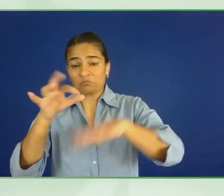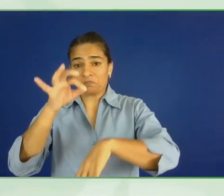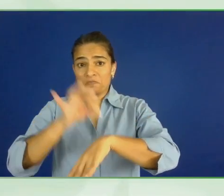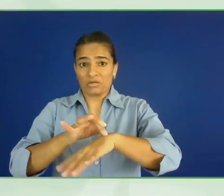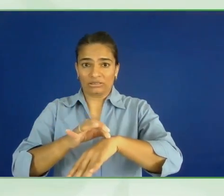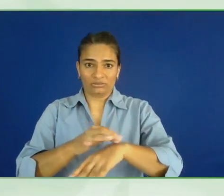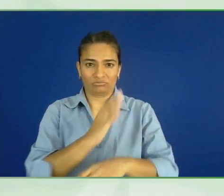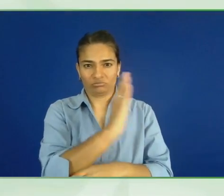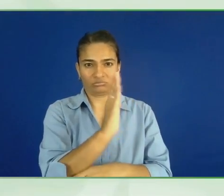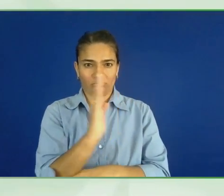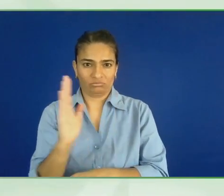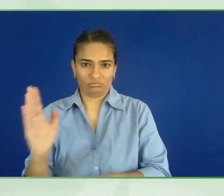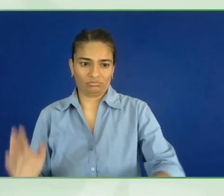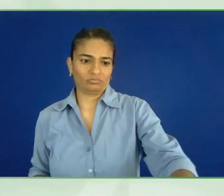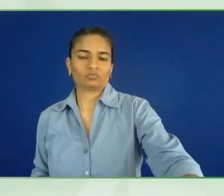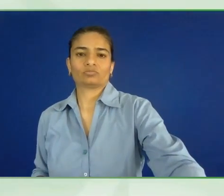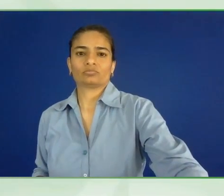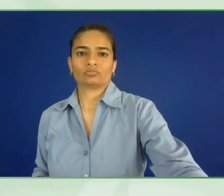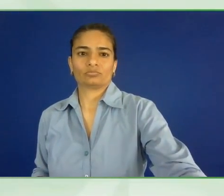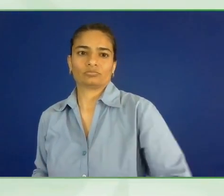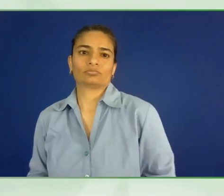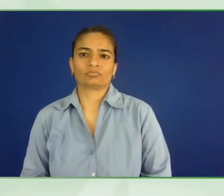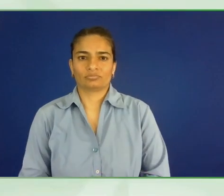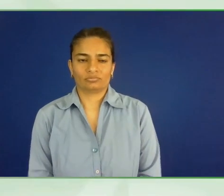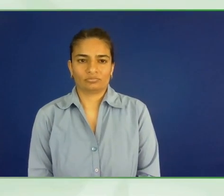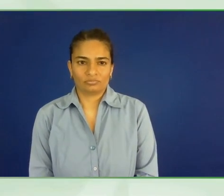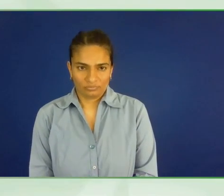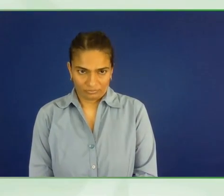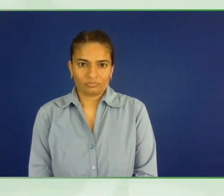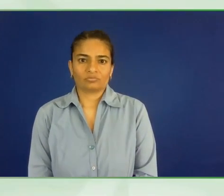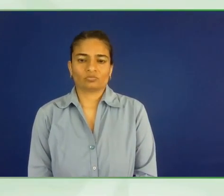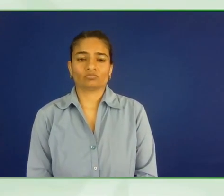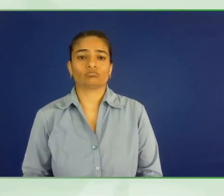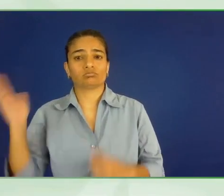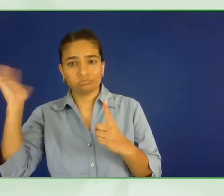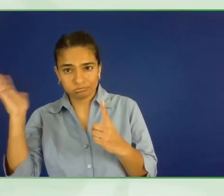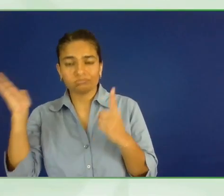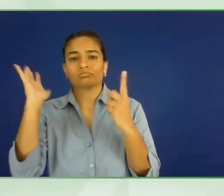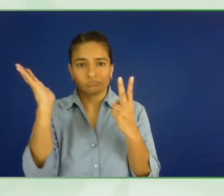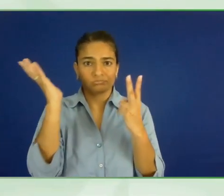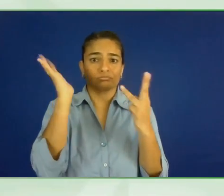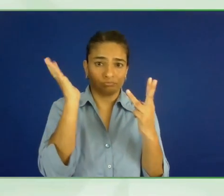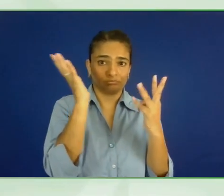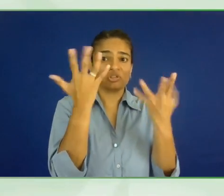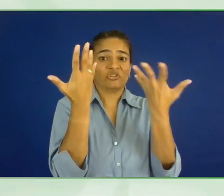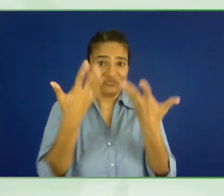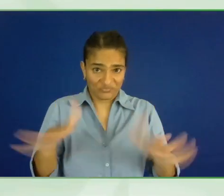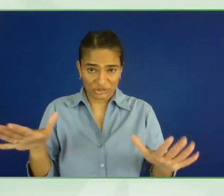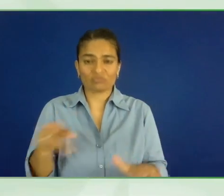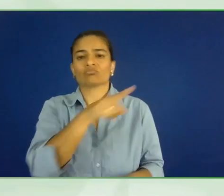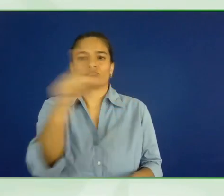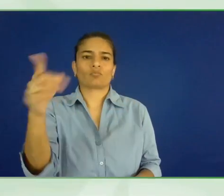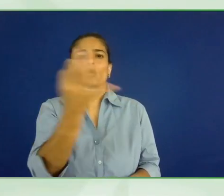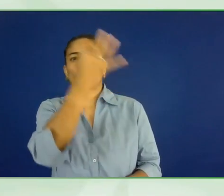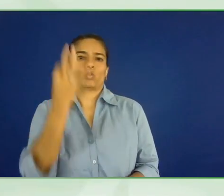presentation. After the presentation, you have asked any question, since we have approximately 15